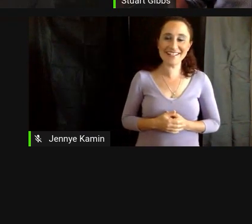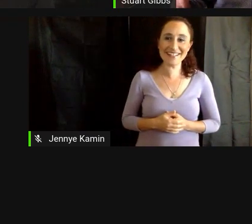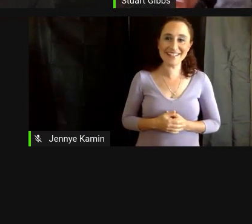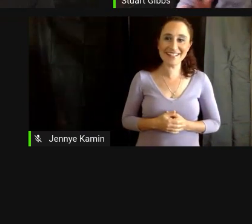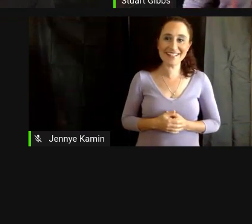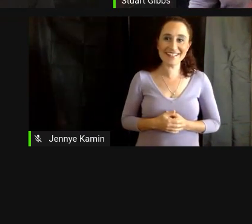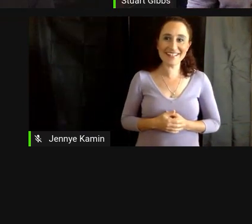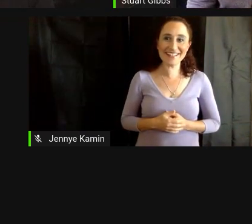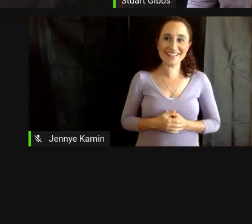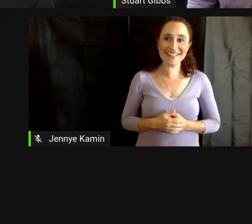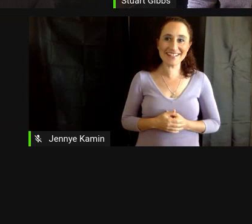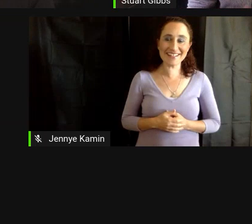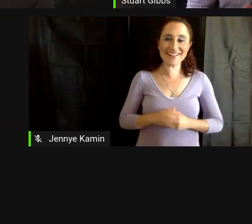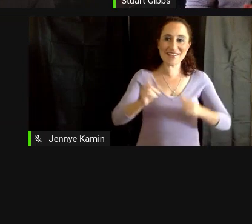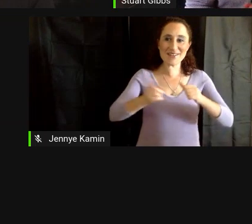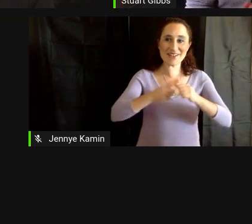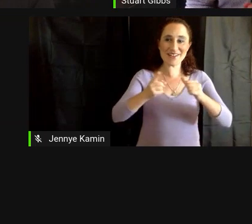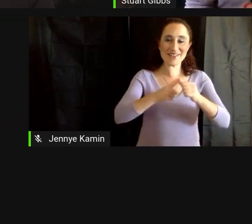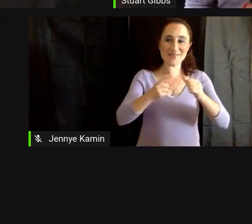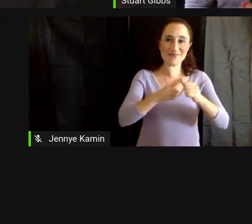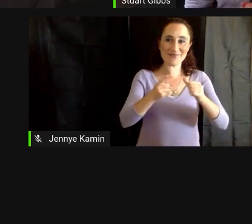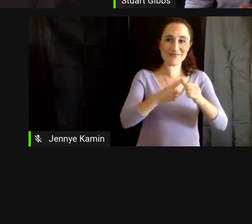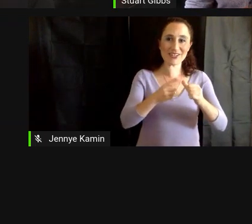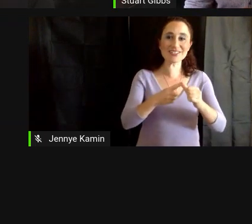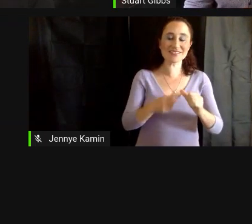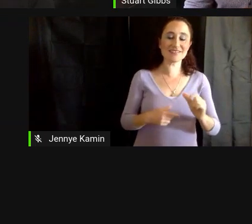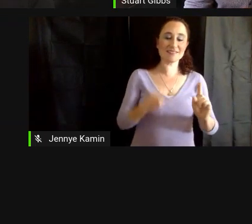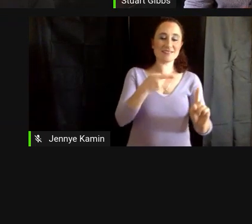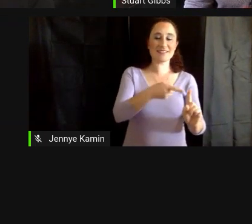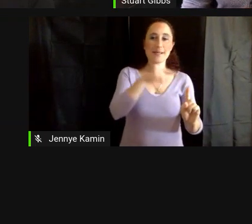So I would start out with a kid